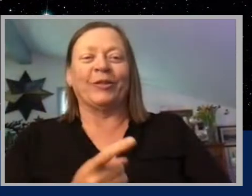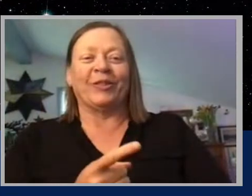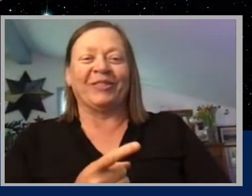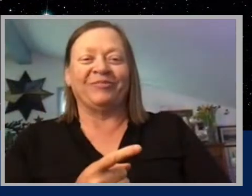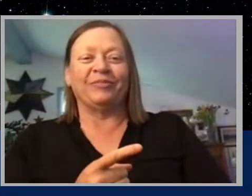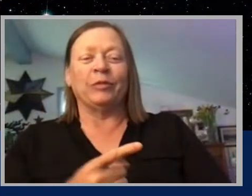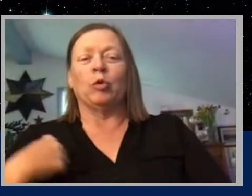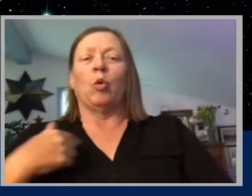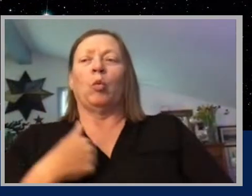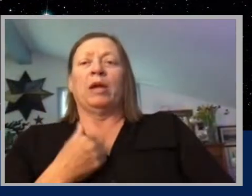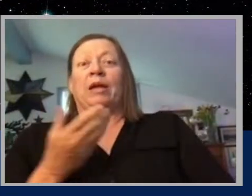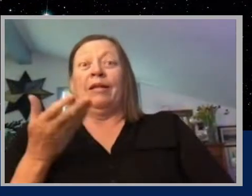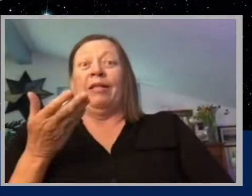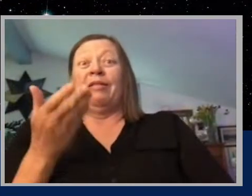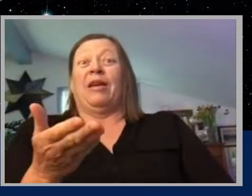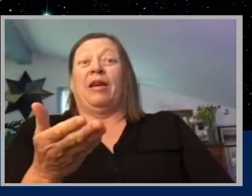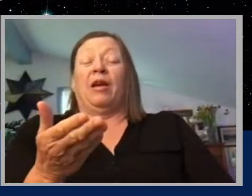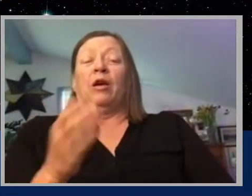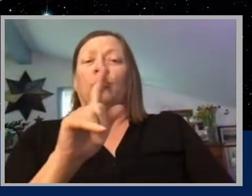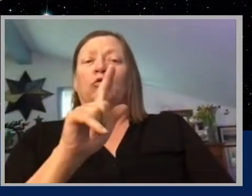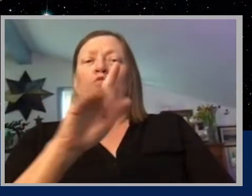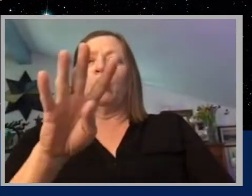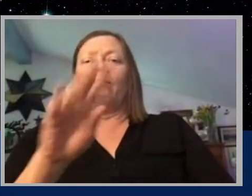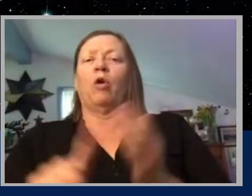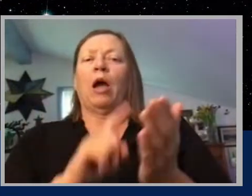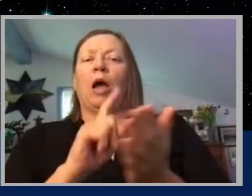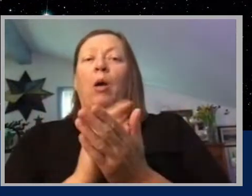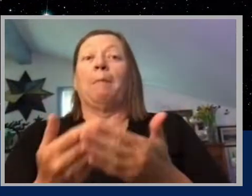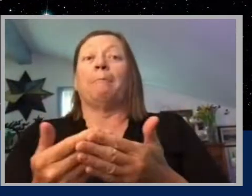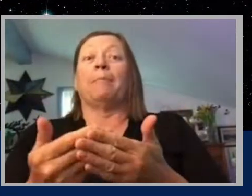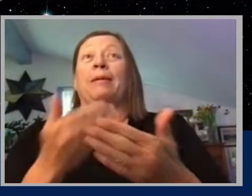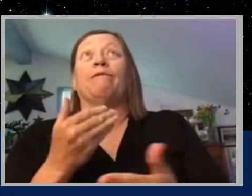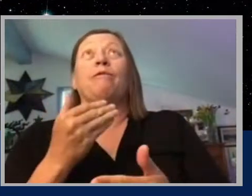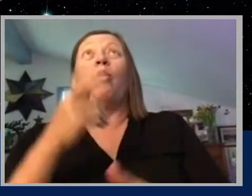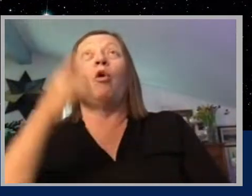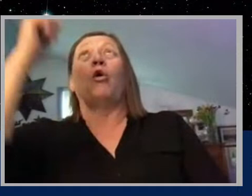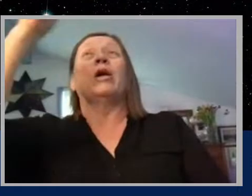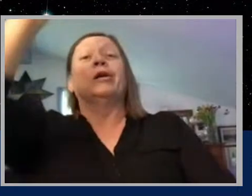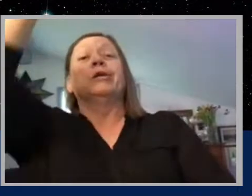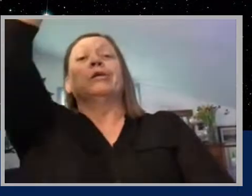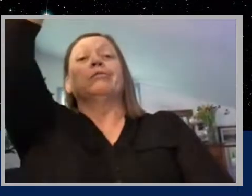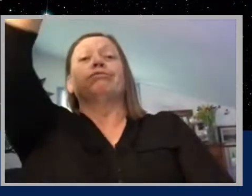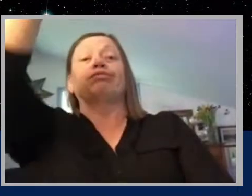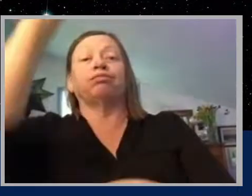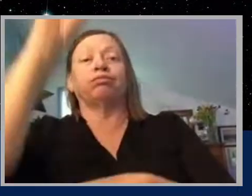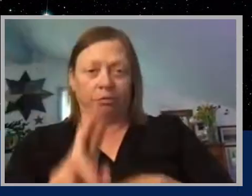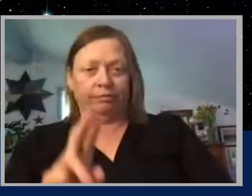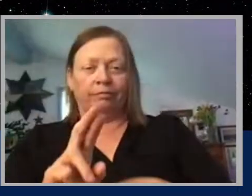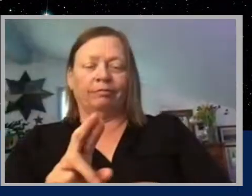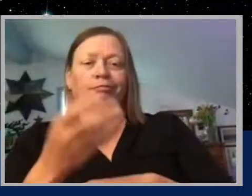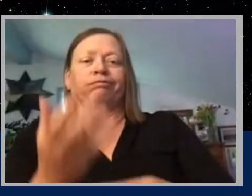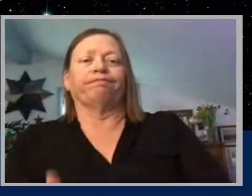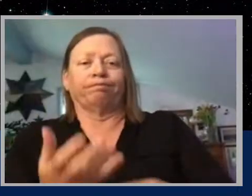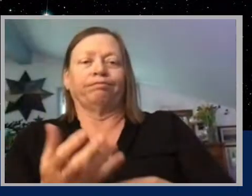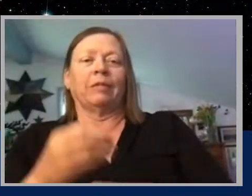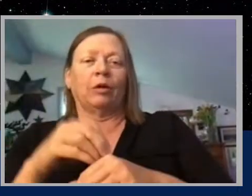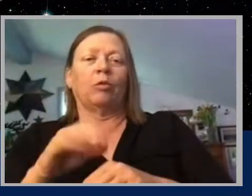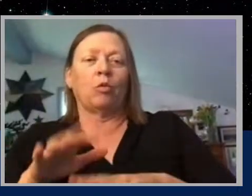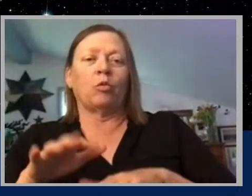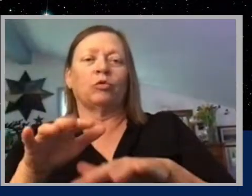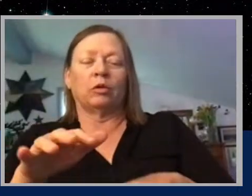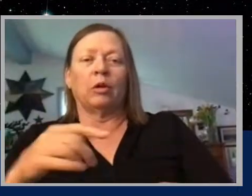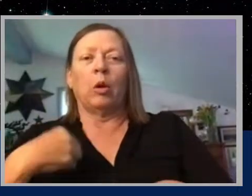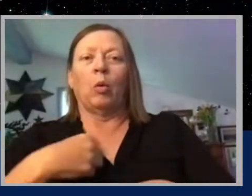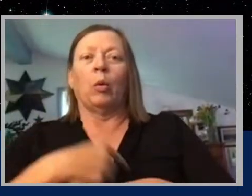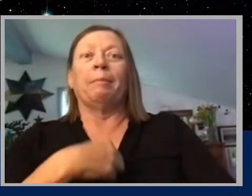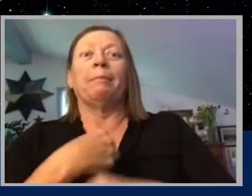before splashdown. So we will have made a decision of where they're going to land 24 hours before. Now, one of the things that